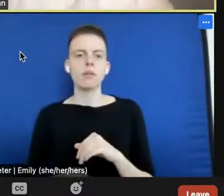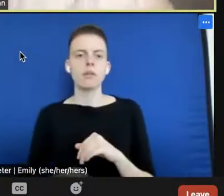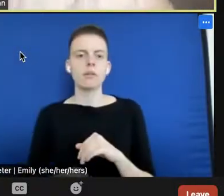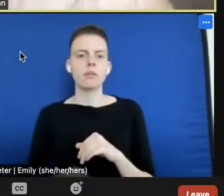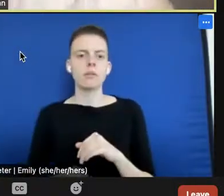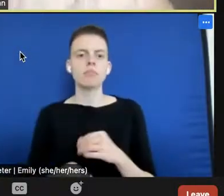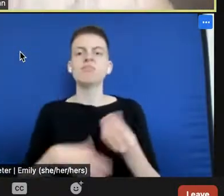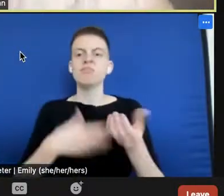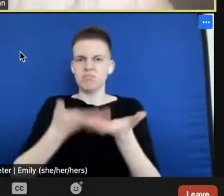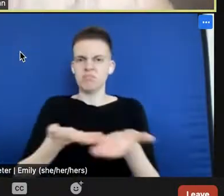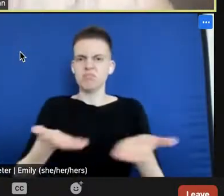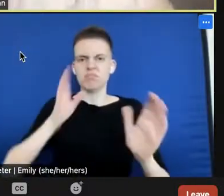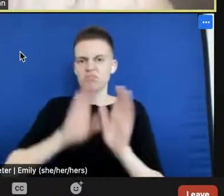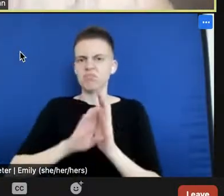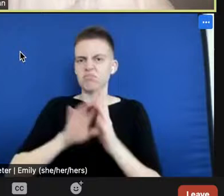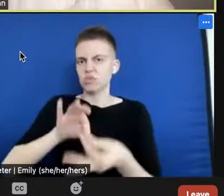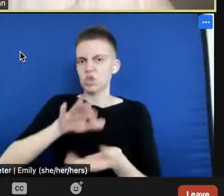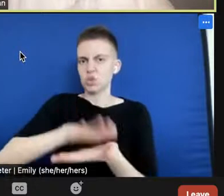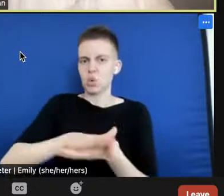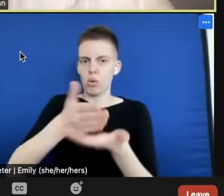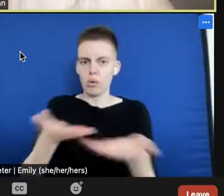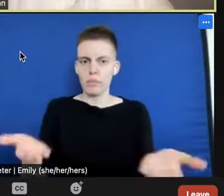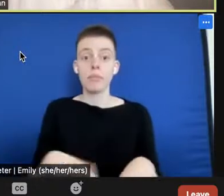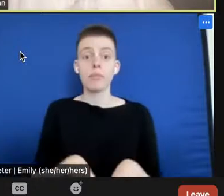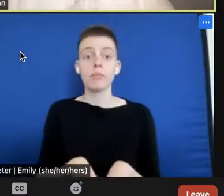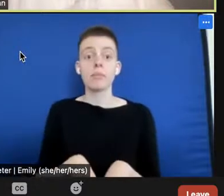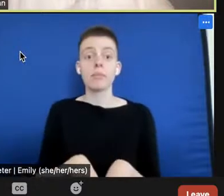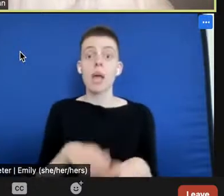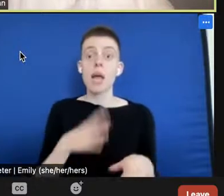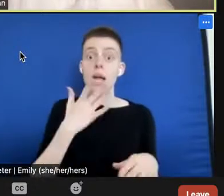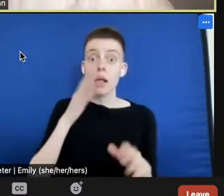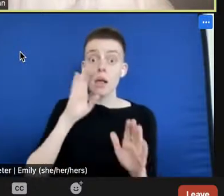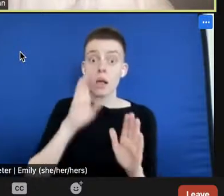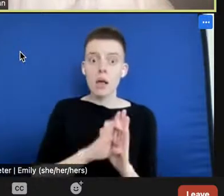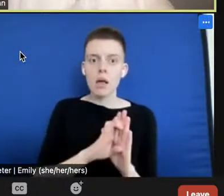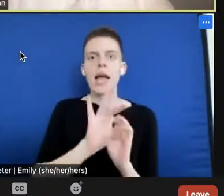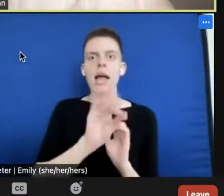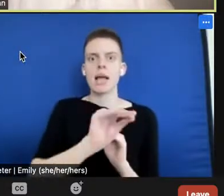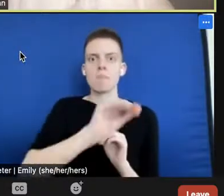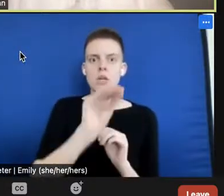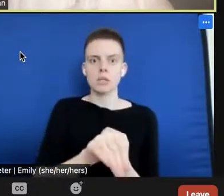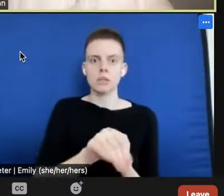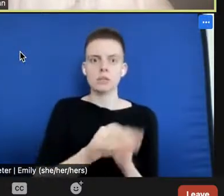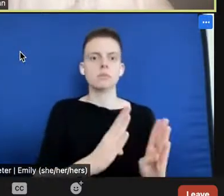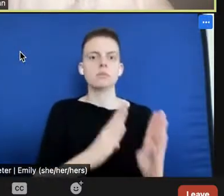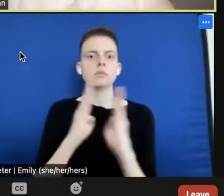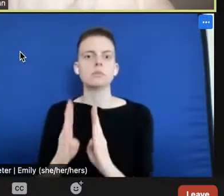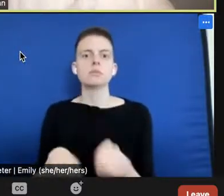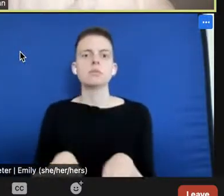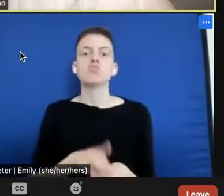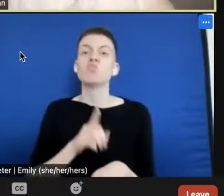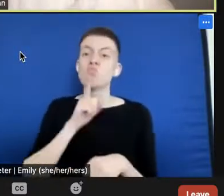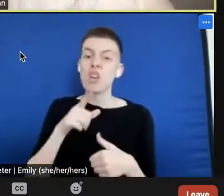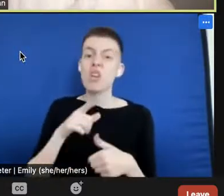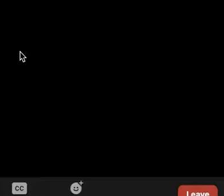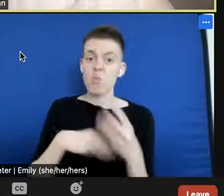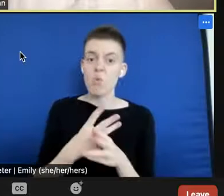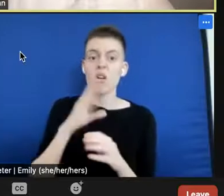things, 80% of the color photographs, 40% of the realistic color photographs,